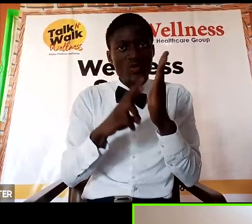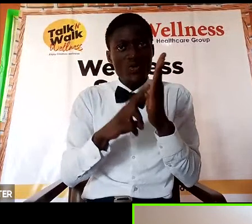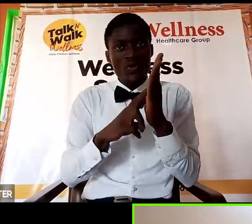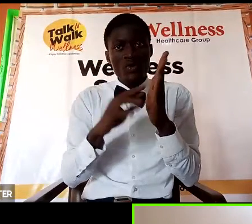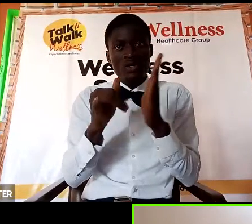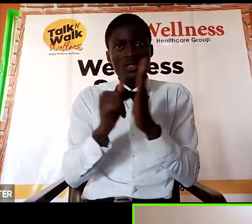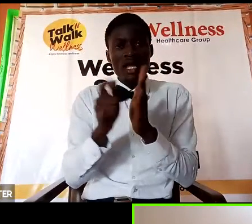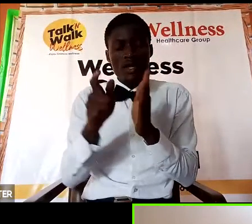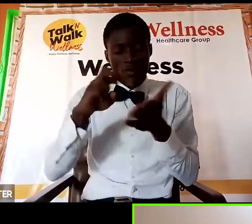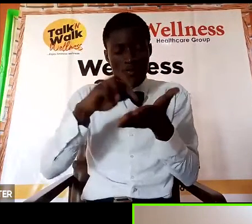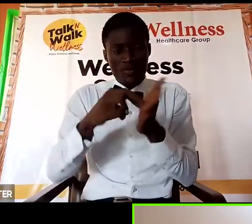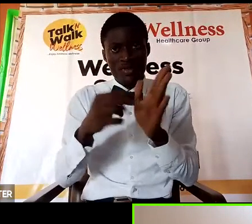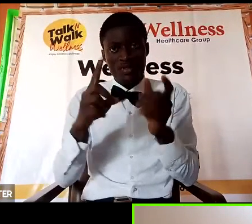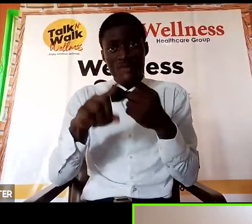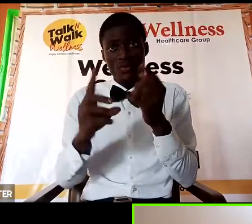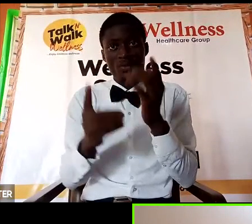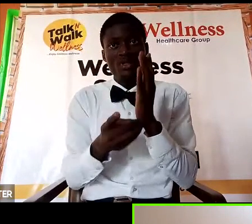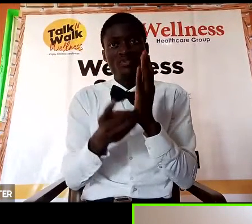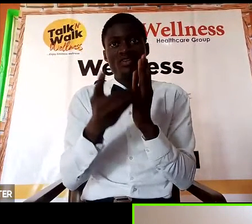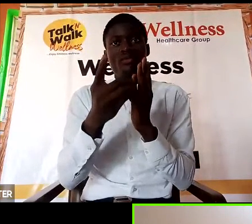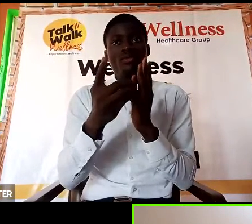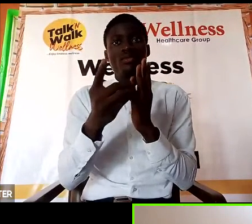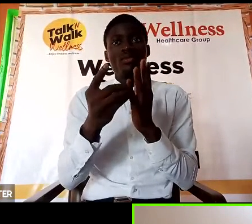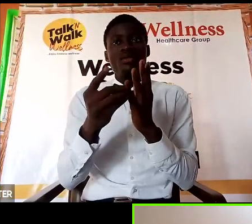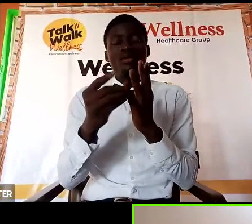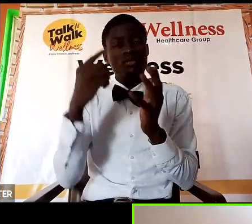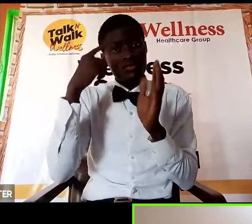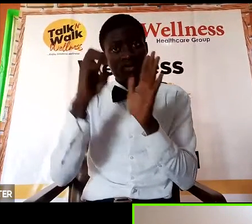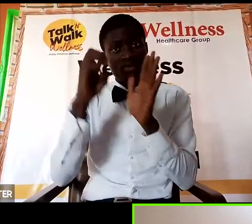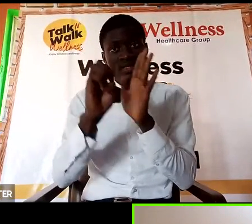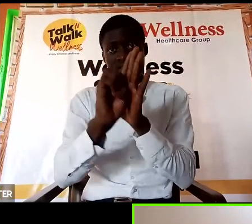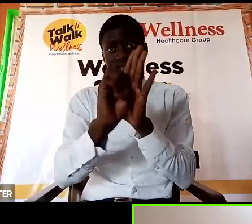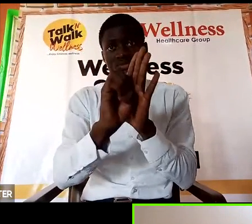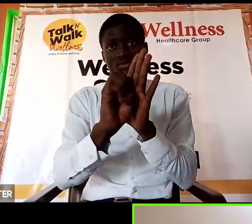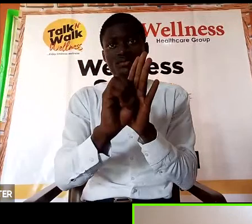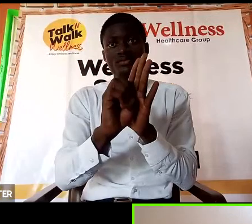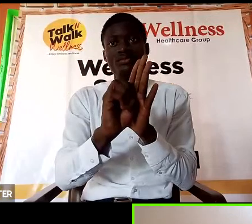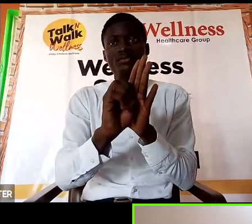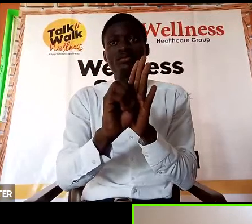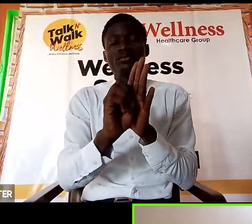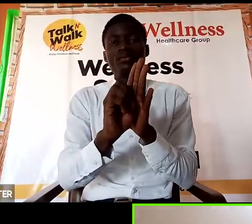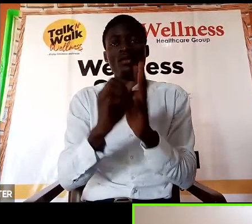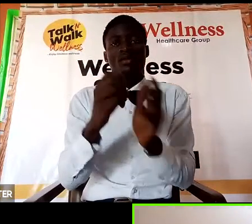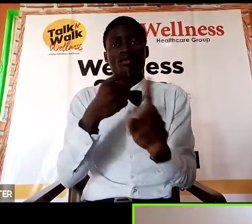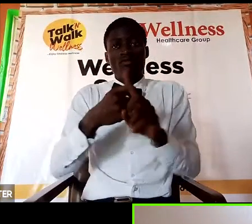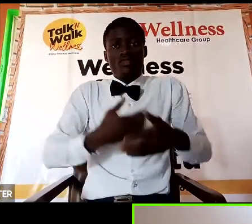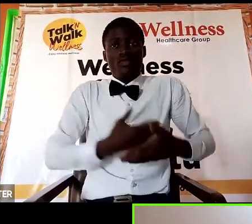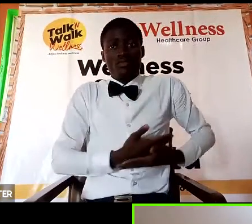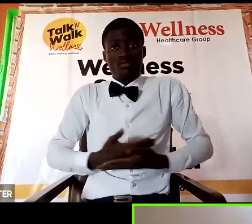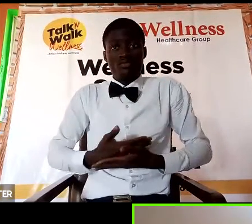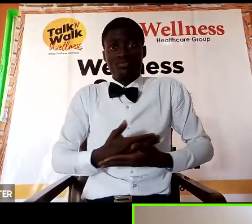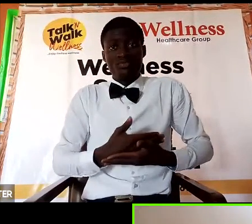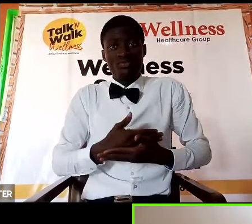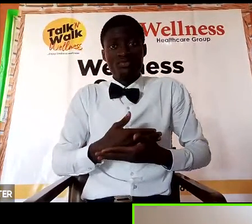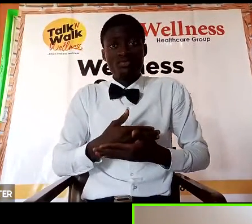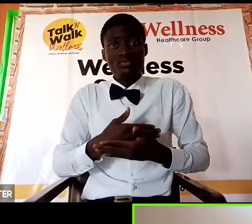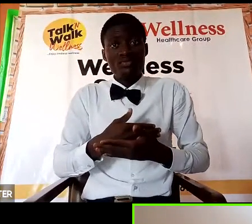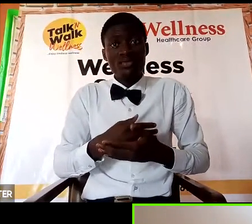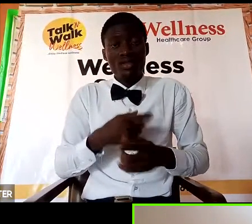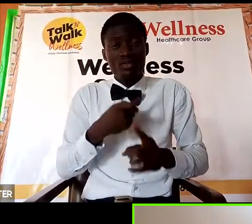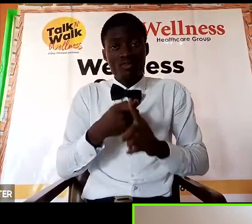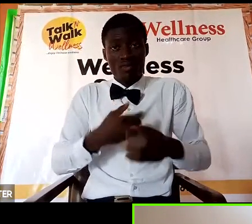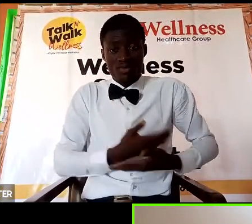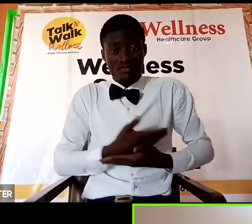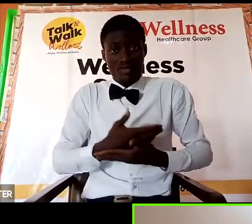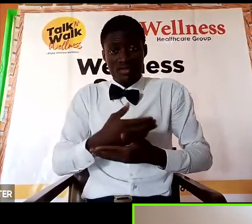example, let me say at the, there is infanthood, that is a stage, infant stage, that's between 0 and 3